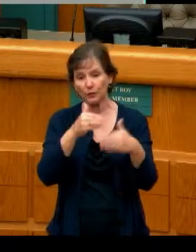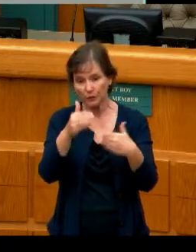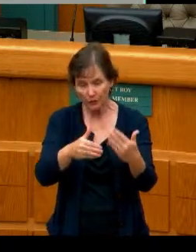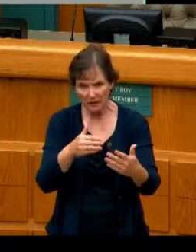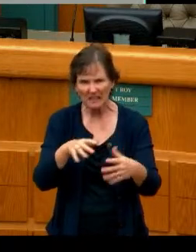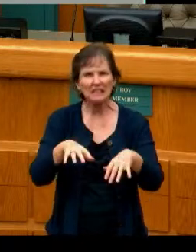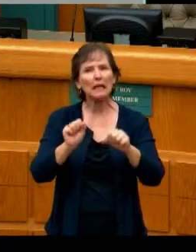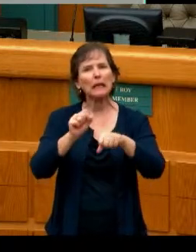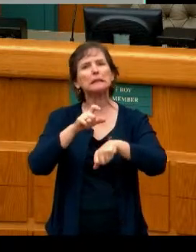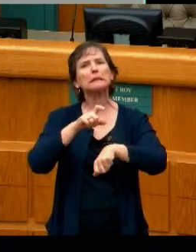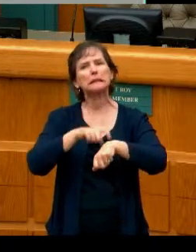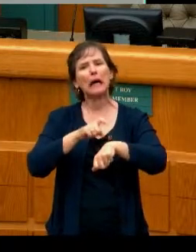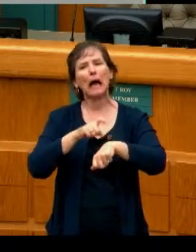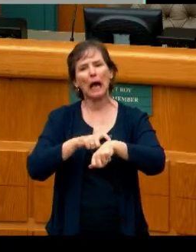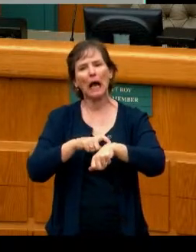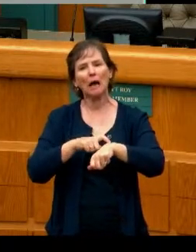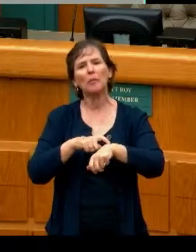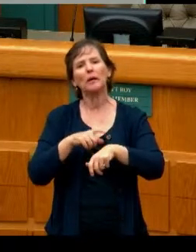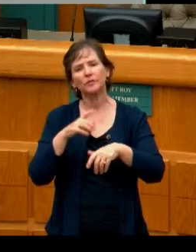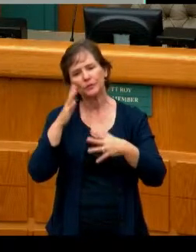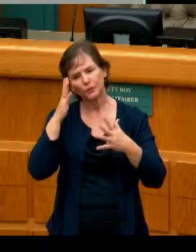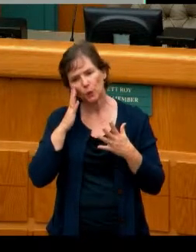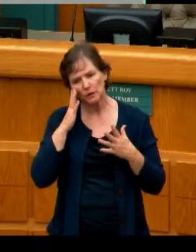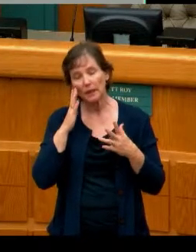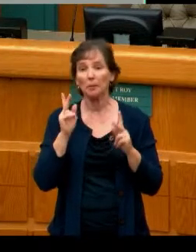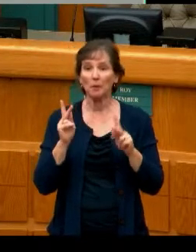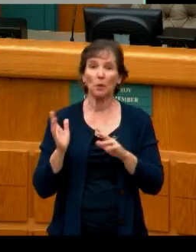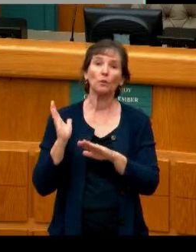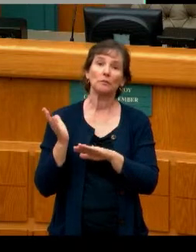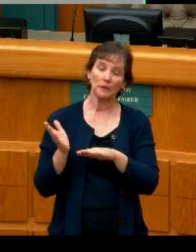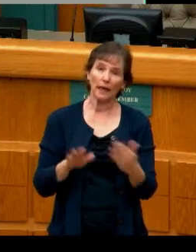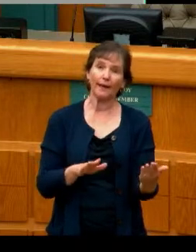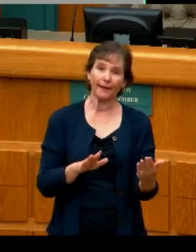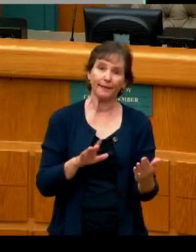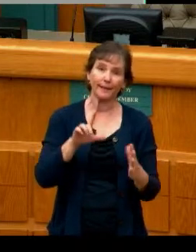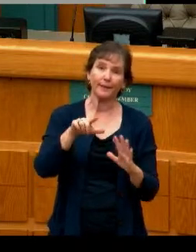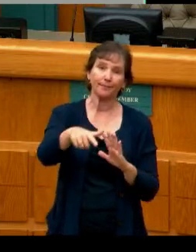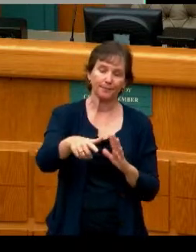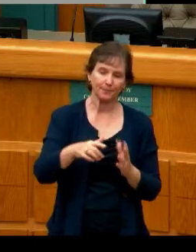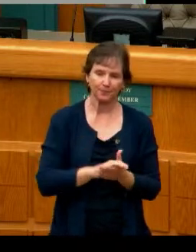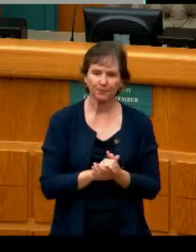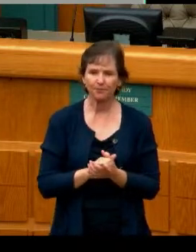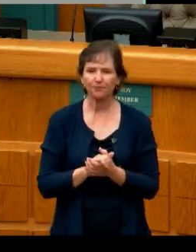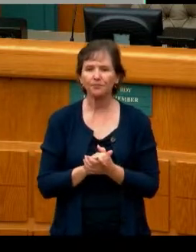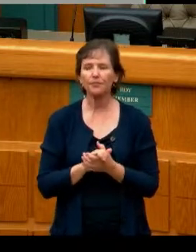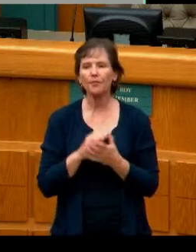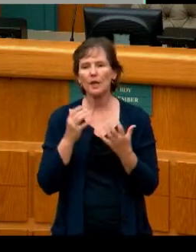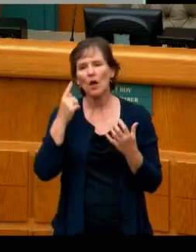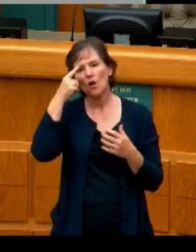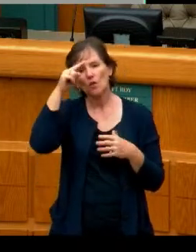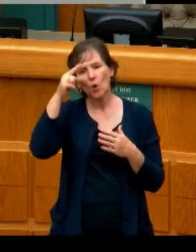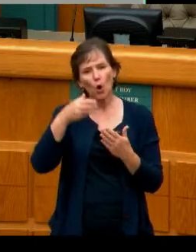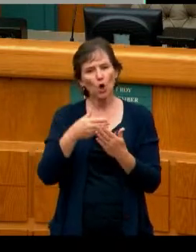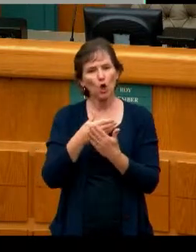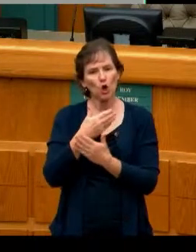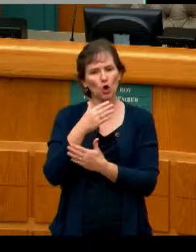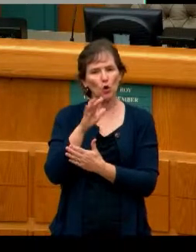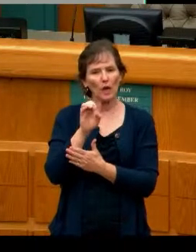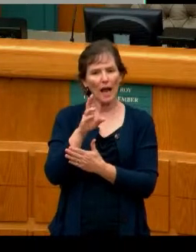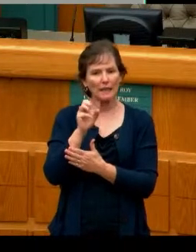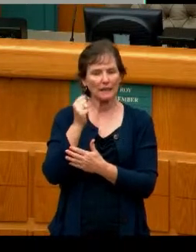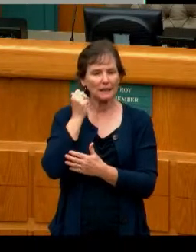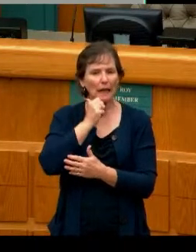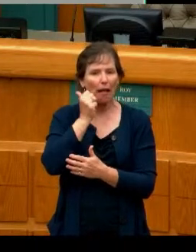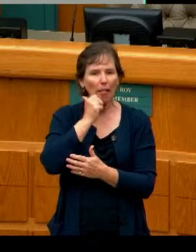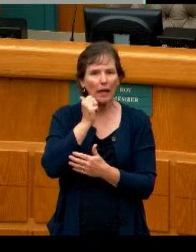you go to the hospital, there's a delay usually to when you do that, and then there's a delay for the people that unfortunately do die until they do.